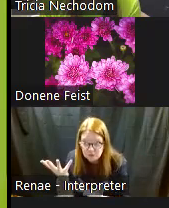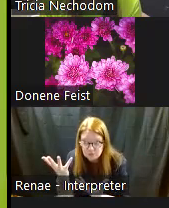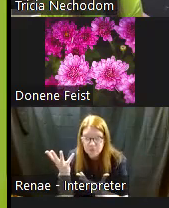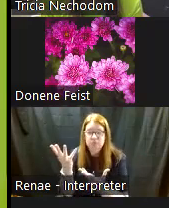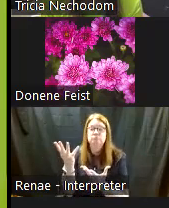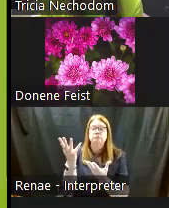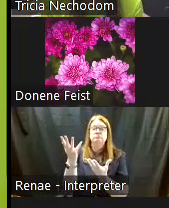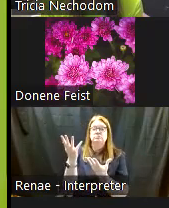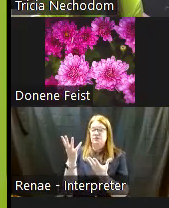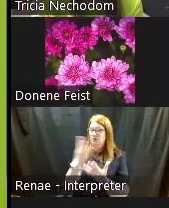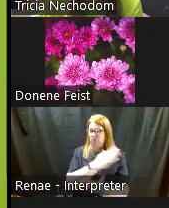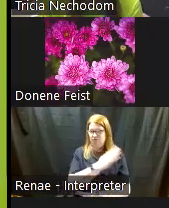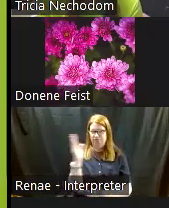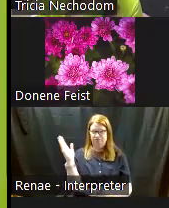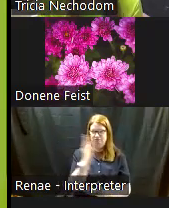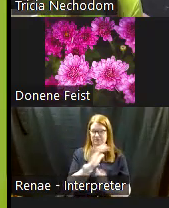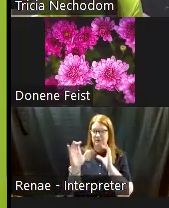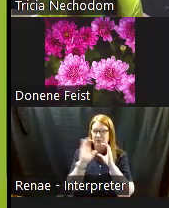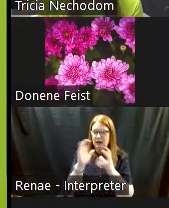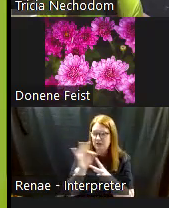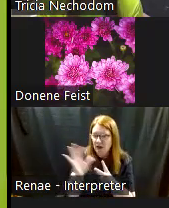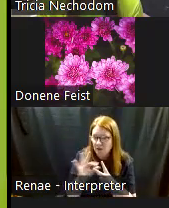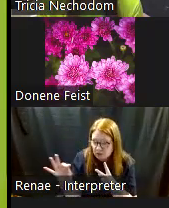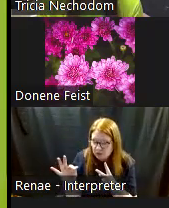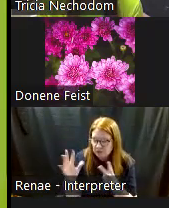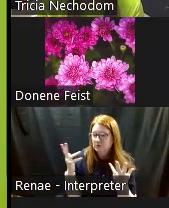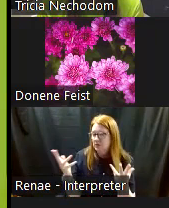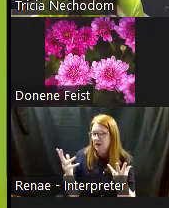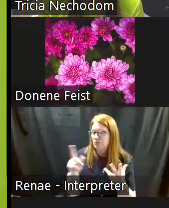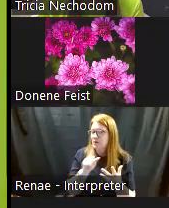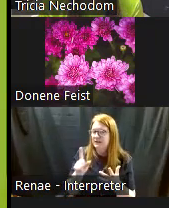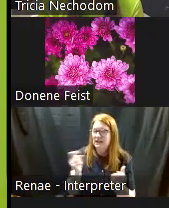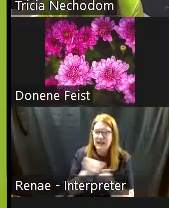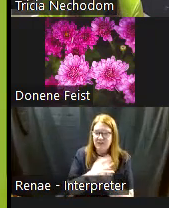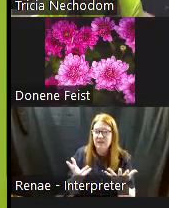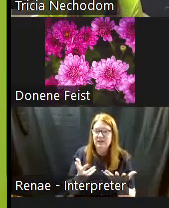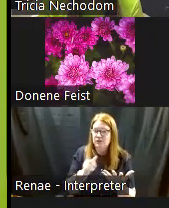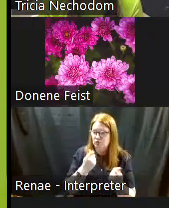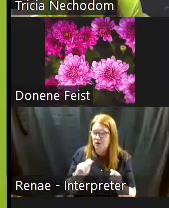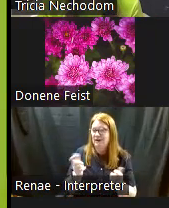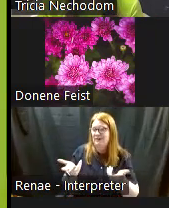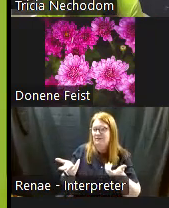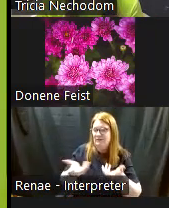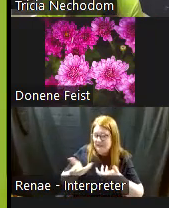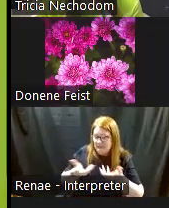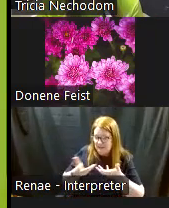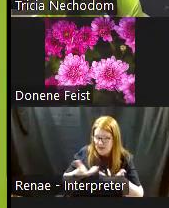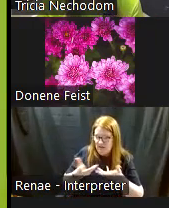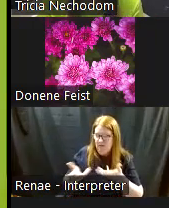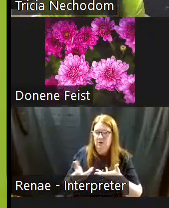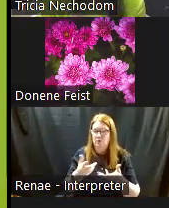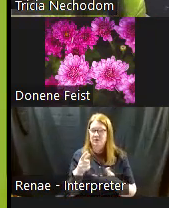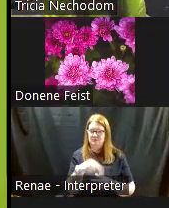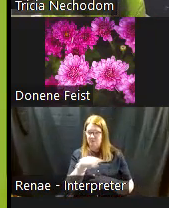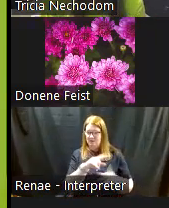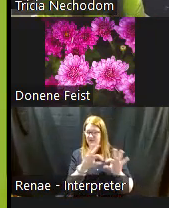across the range of communication options and modalities, and do everything I can to facilitate whatever the family has